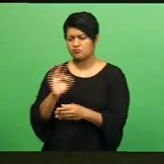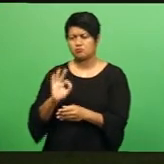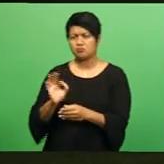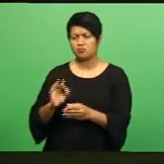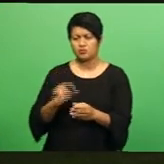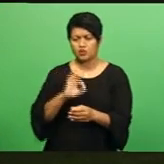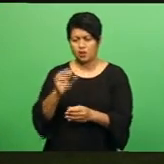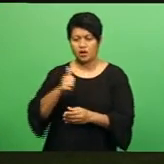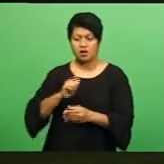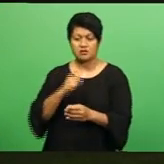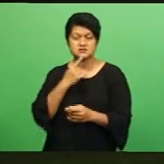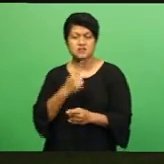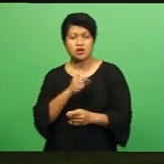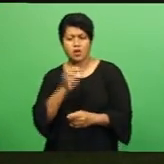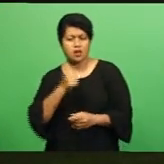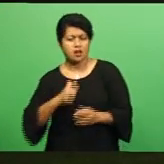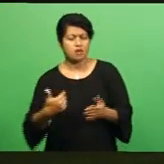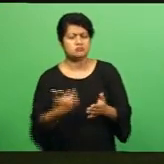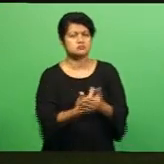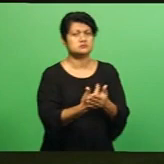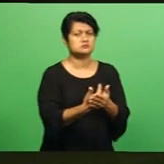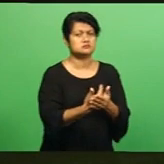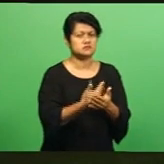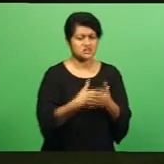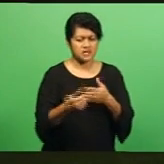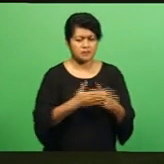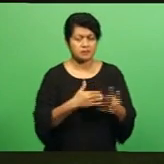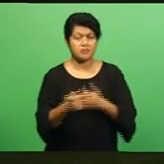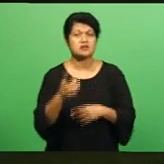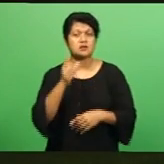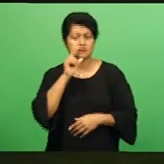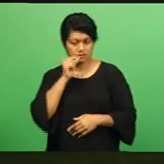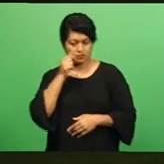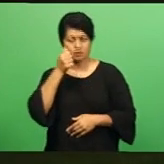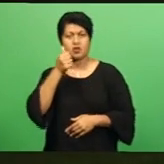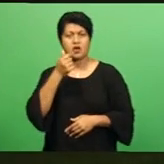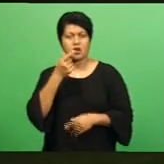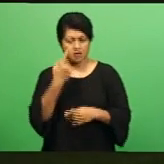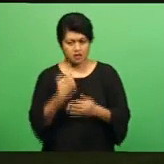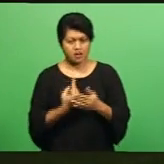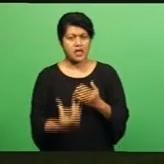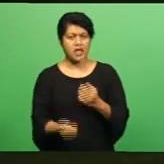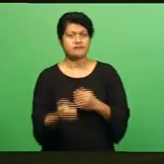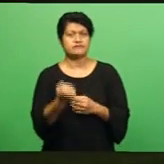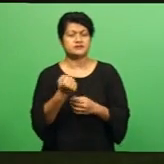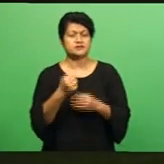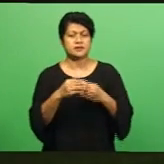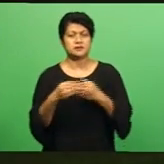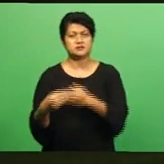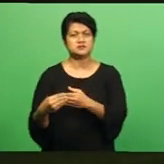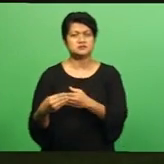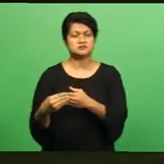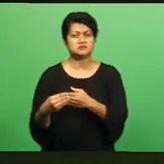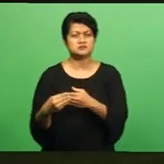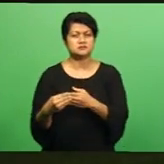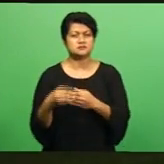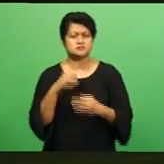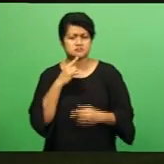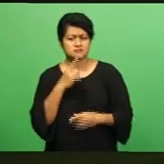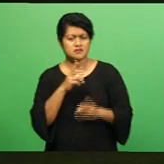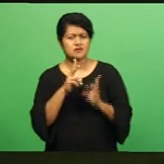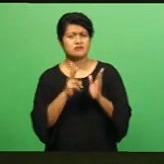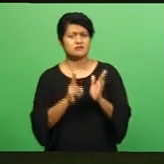board meeting even when Rambuka was party leader. The response from SODELPA leader William Avoka is that in the